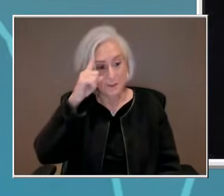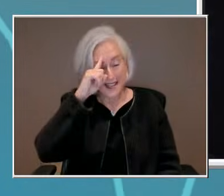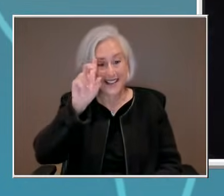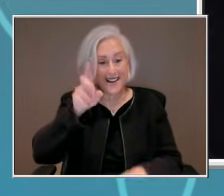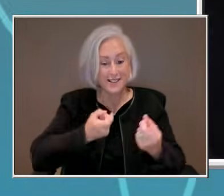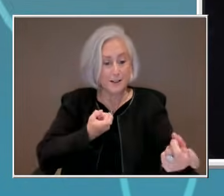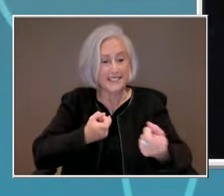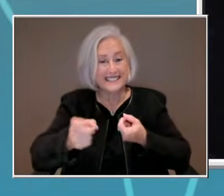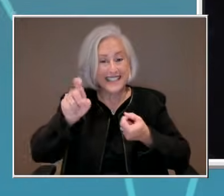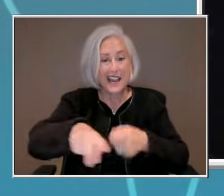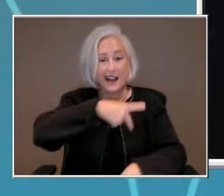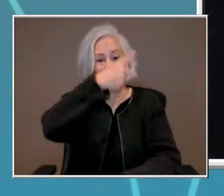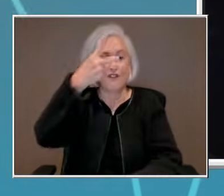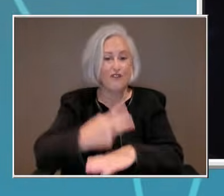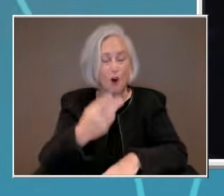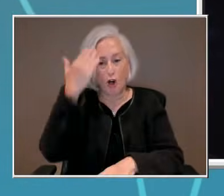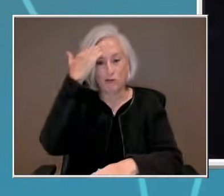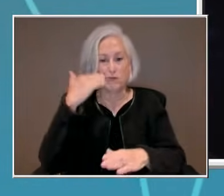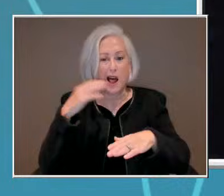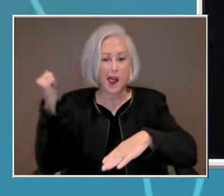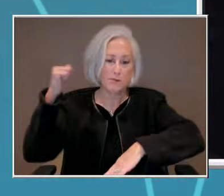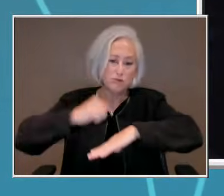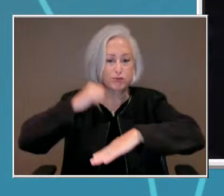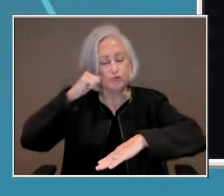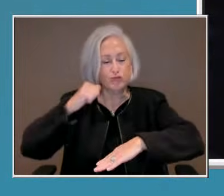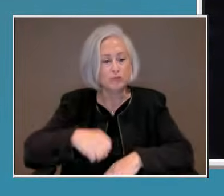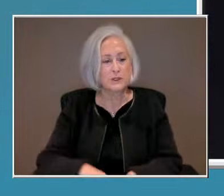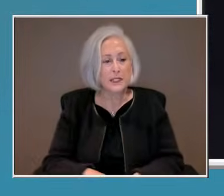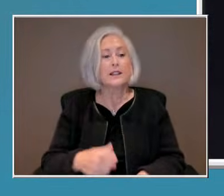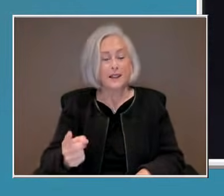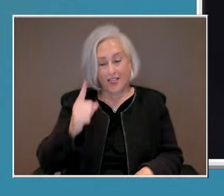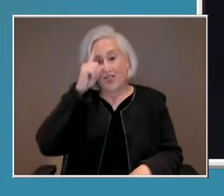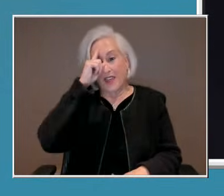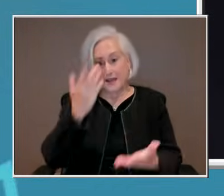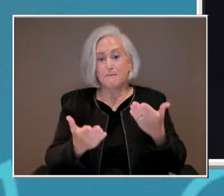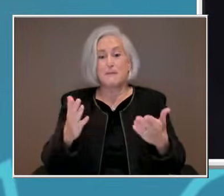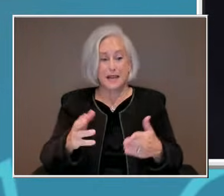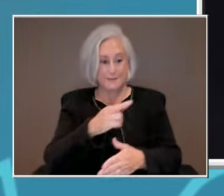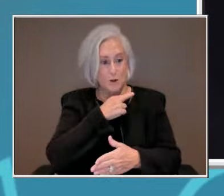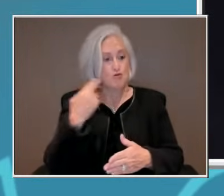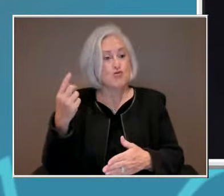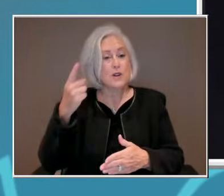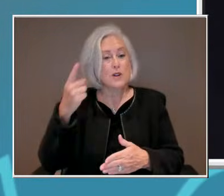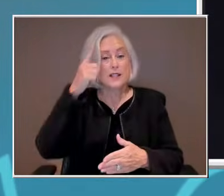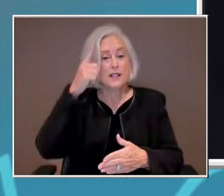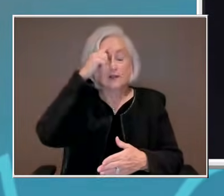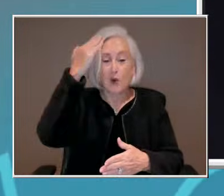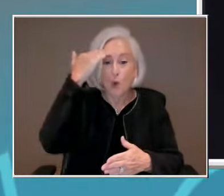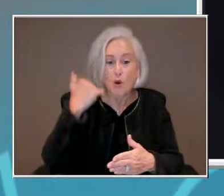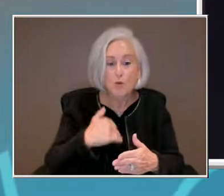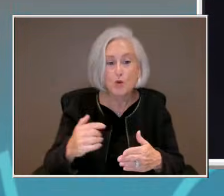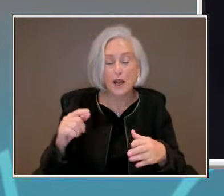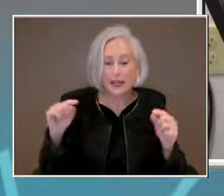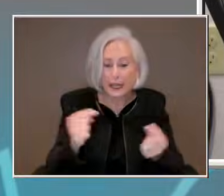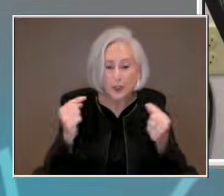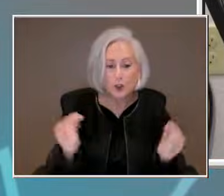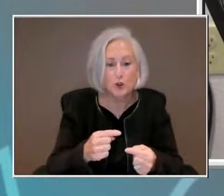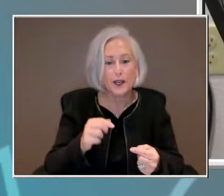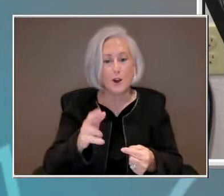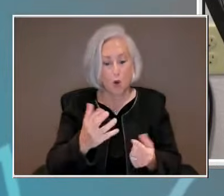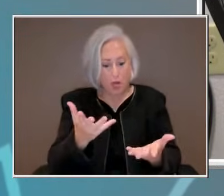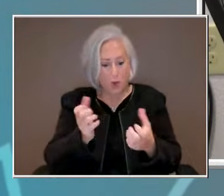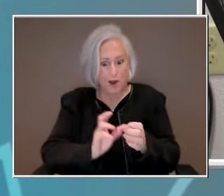they think were at risk for a brain injury. They might be interested in being participants. So that's really cool when we get calls like